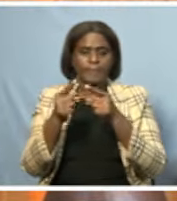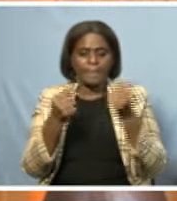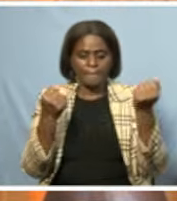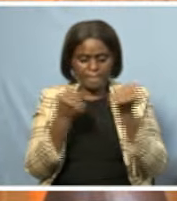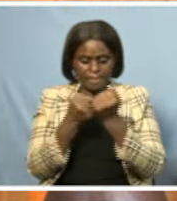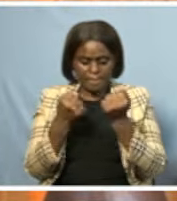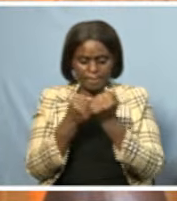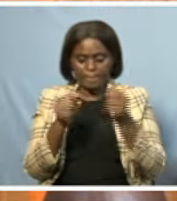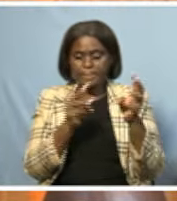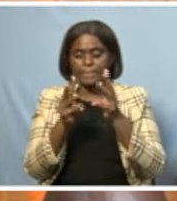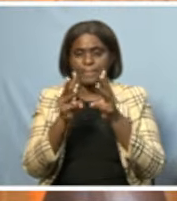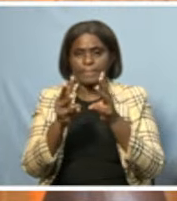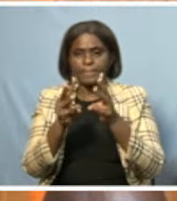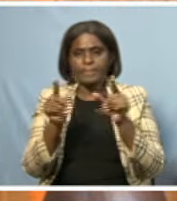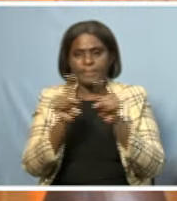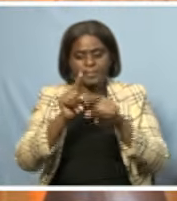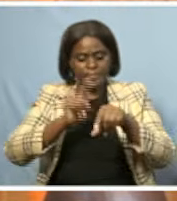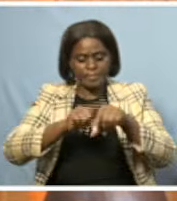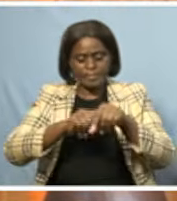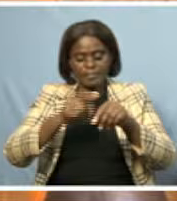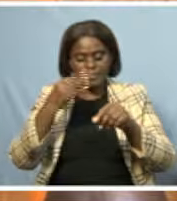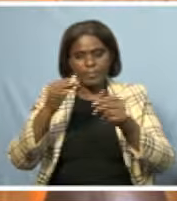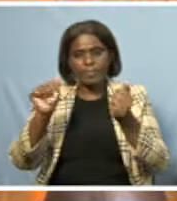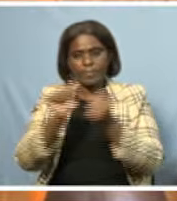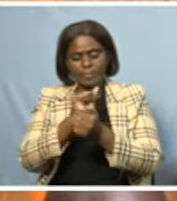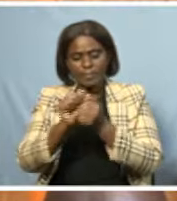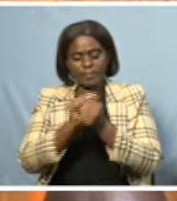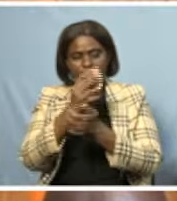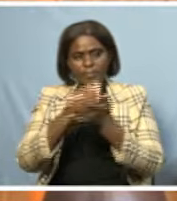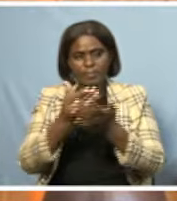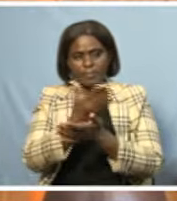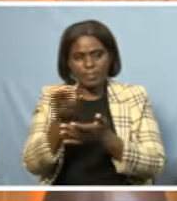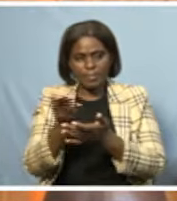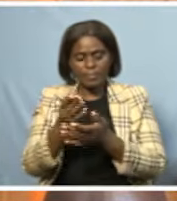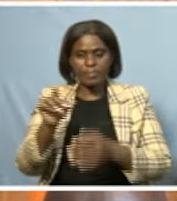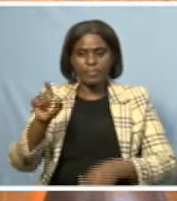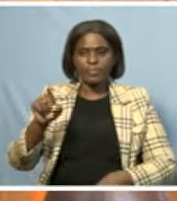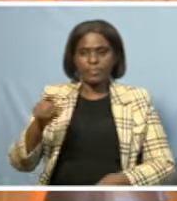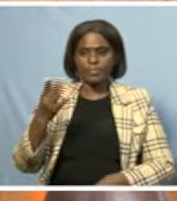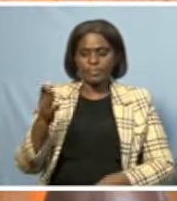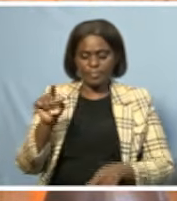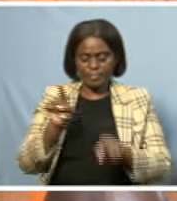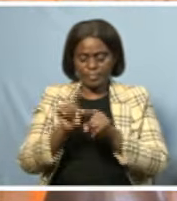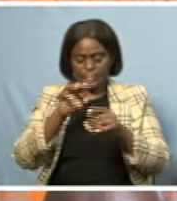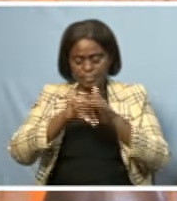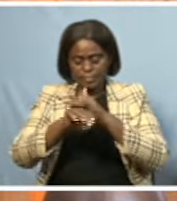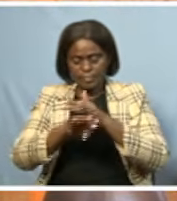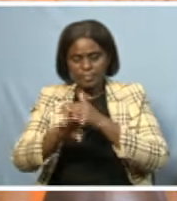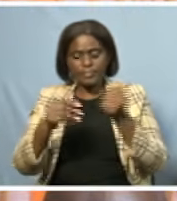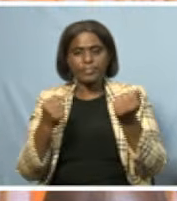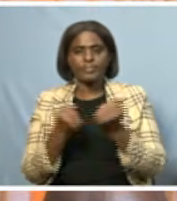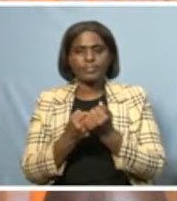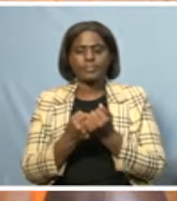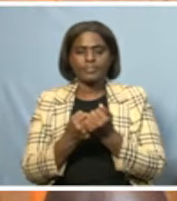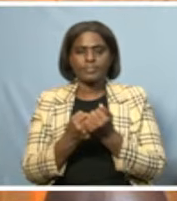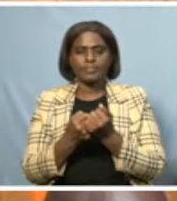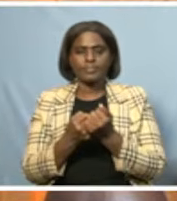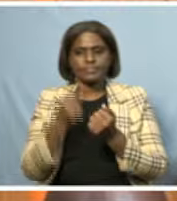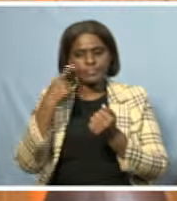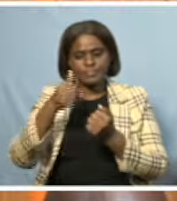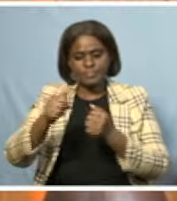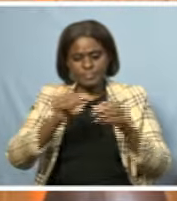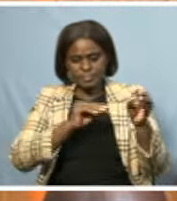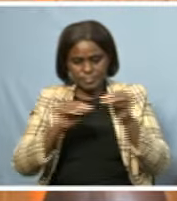support mechanisms during a disaster. Some of them need accessibility support for them to